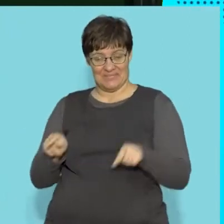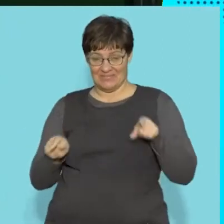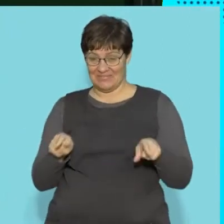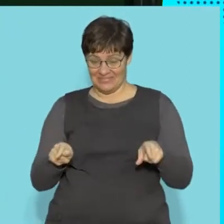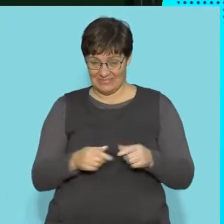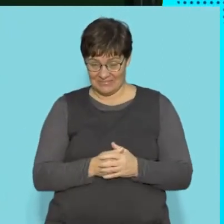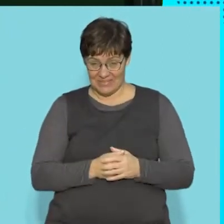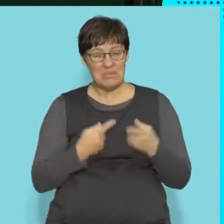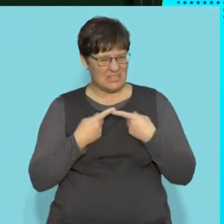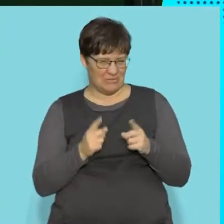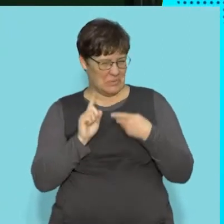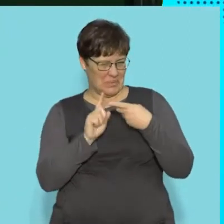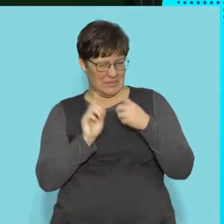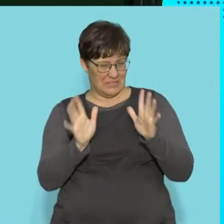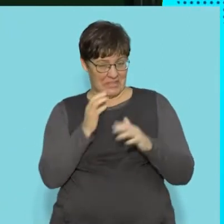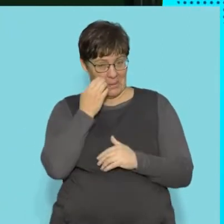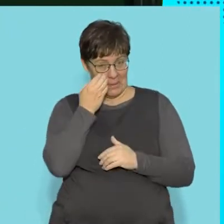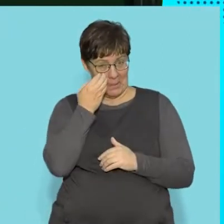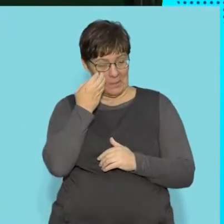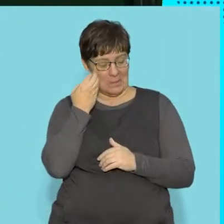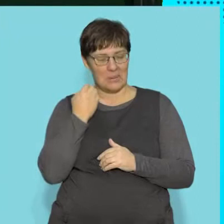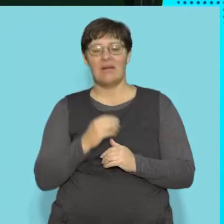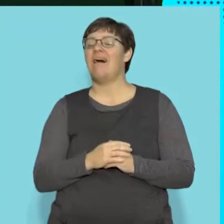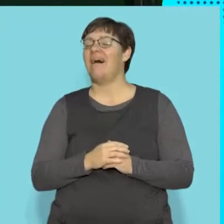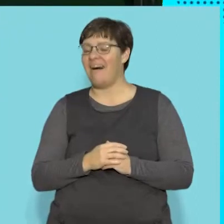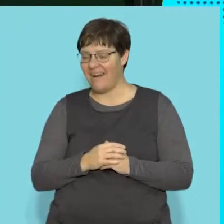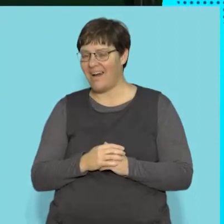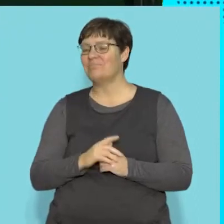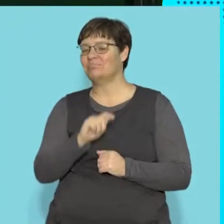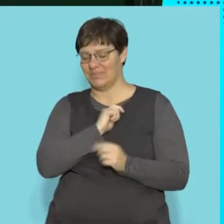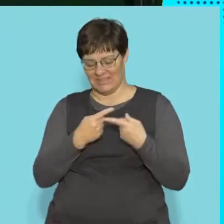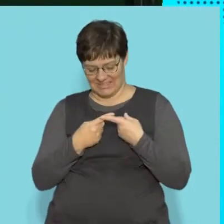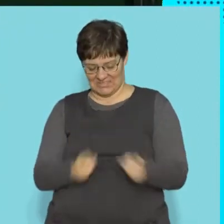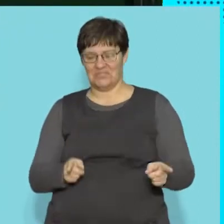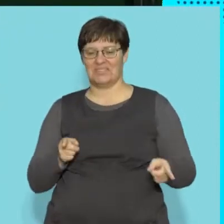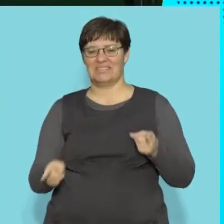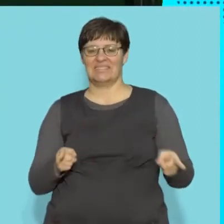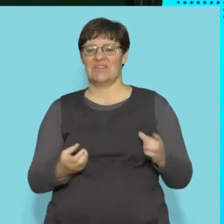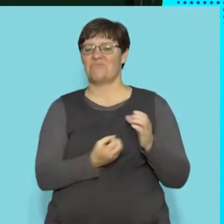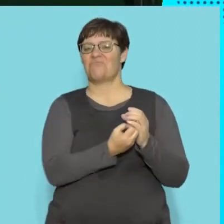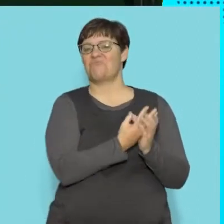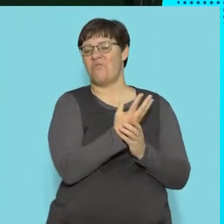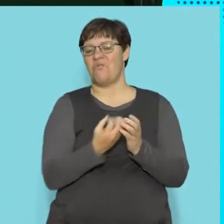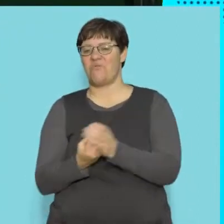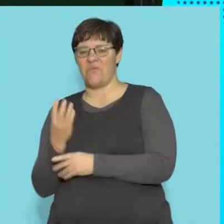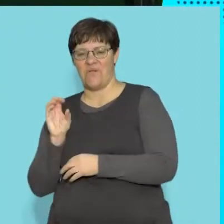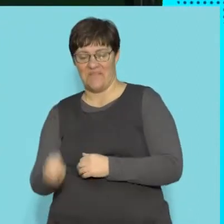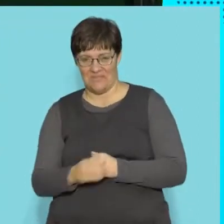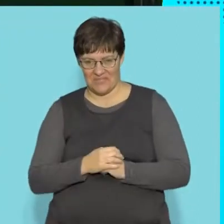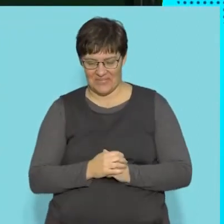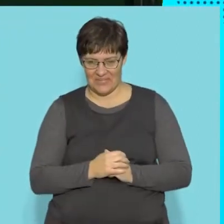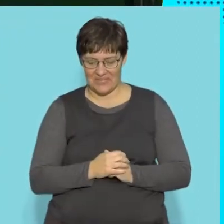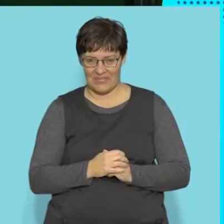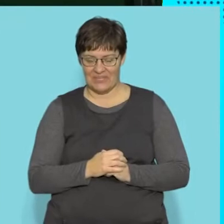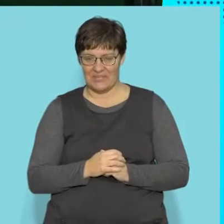pot. So we can see that certainly we've got a difference in terms of the growth. But to get a